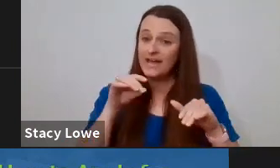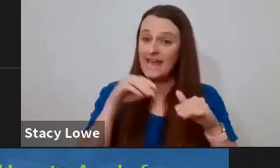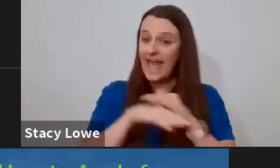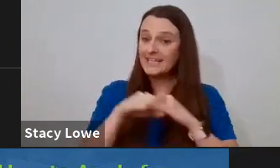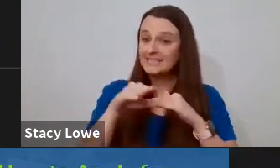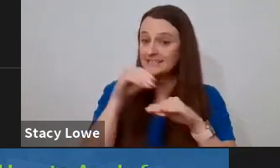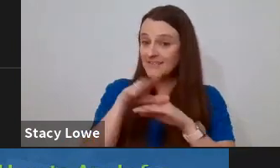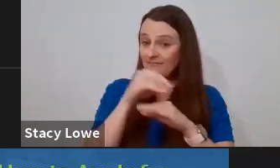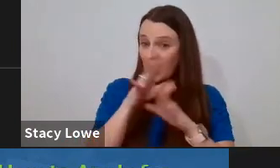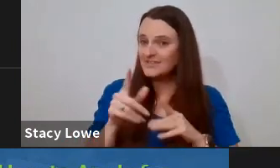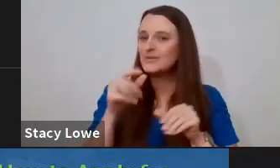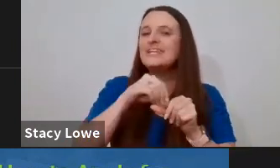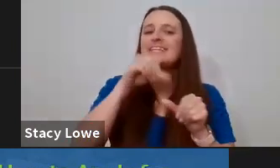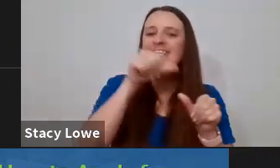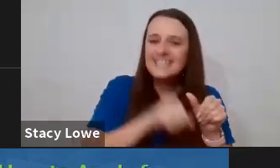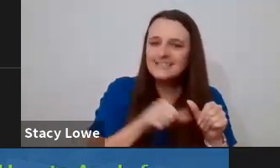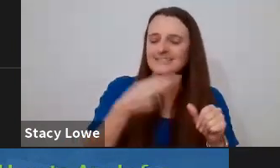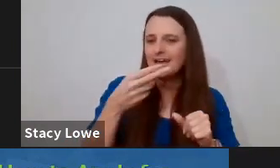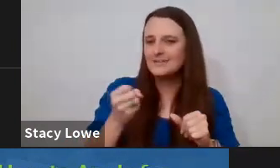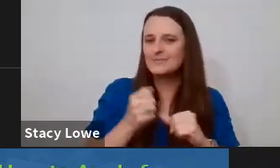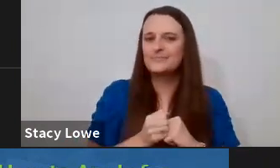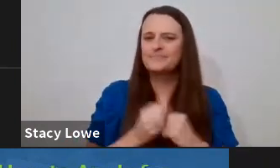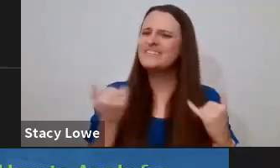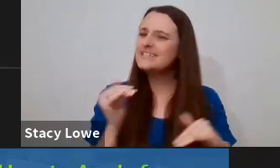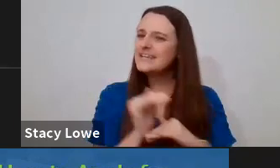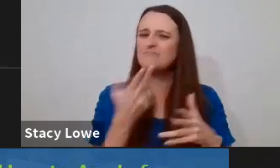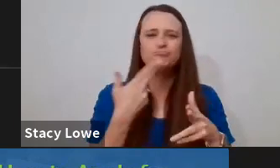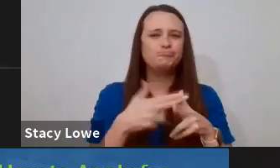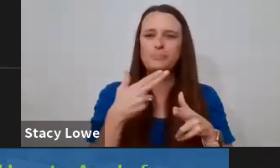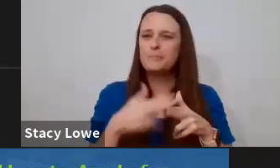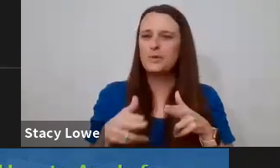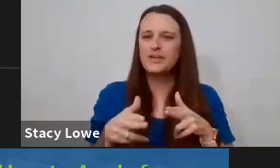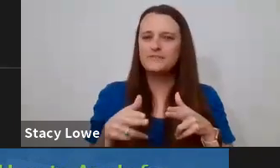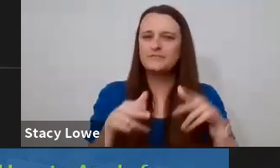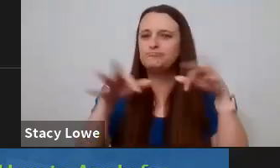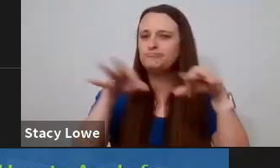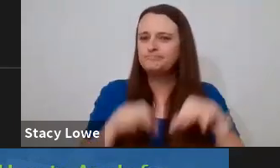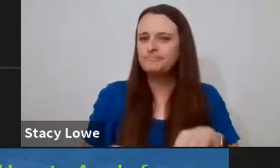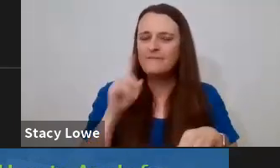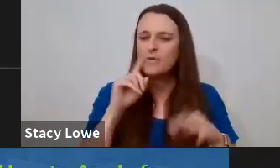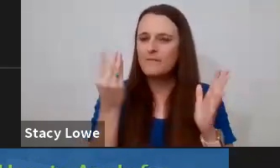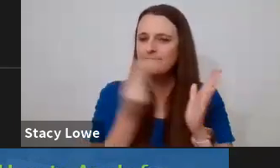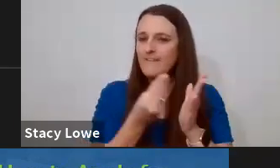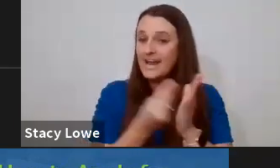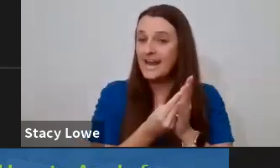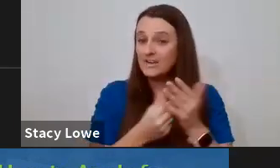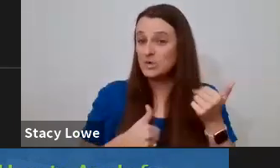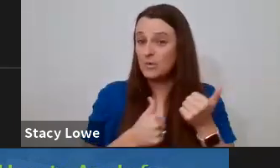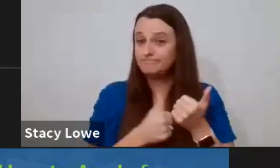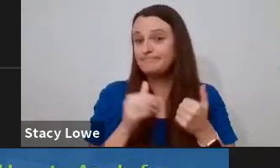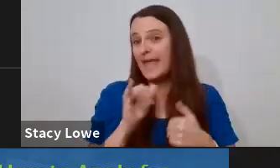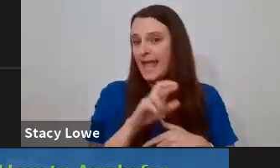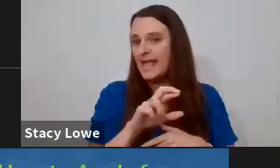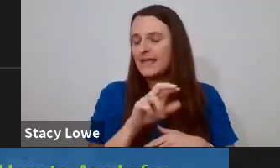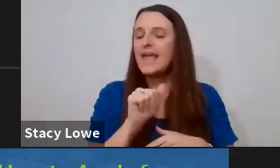And tonight, we are going to do a brief overview of the financial aid process. I